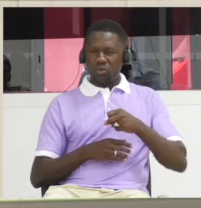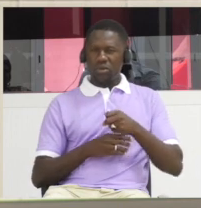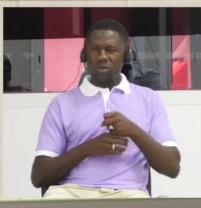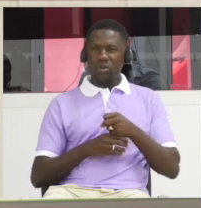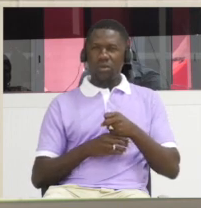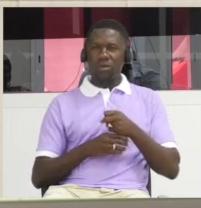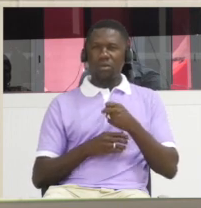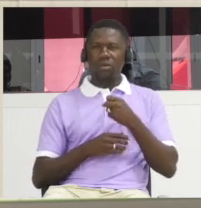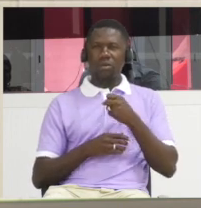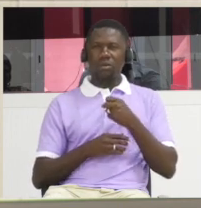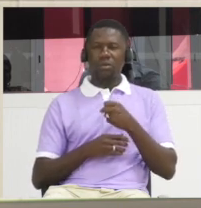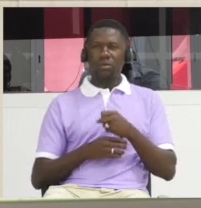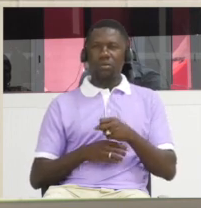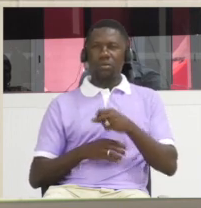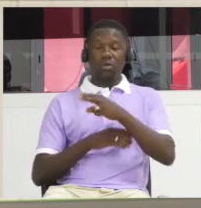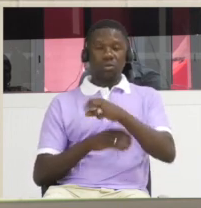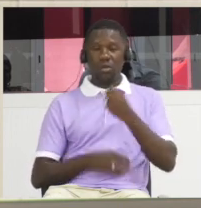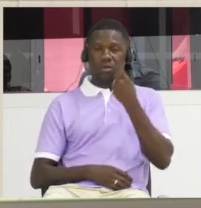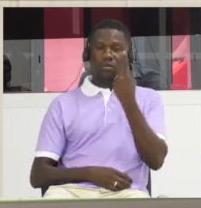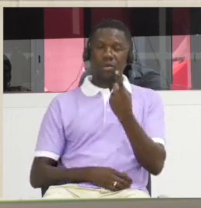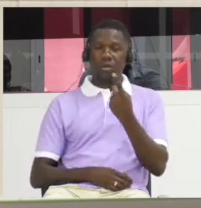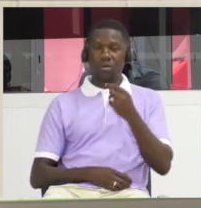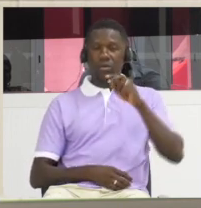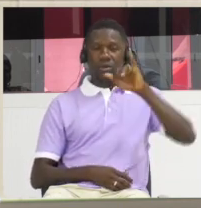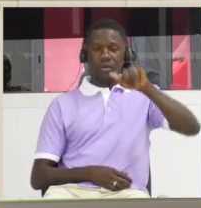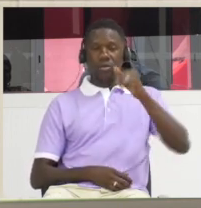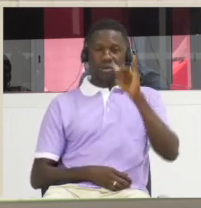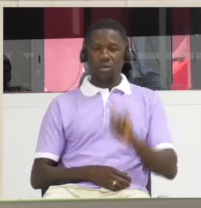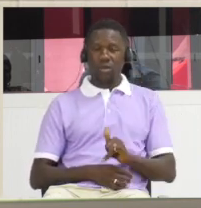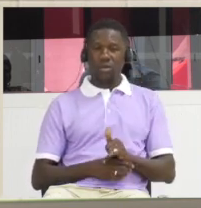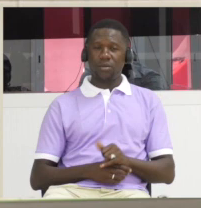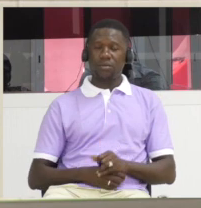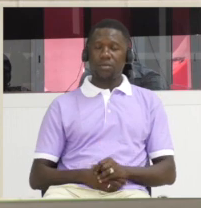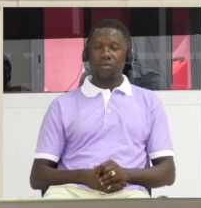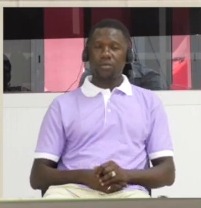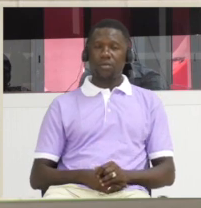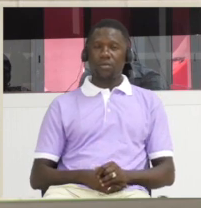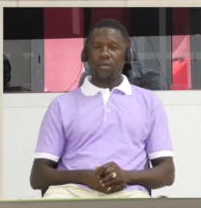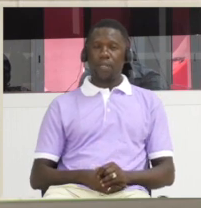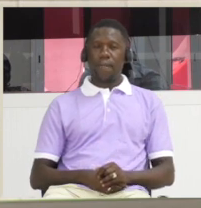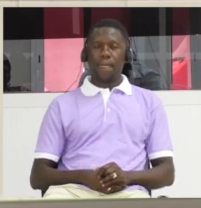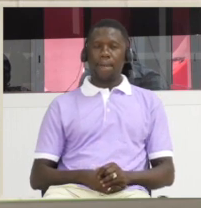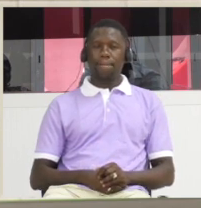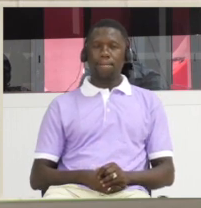29 July. 21st July. 21st, sorry. The